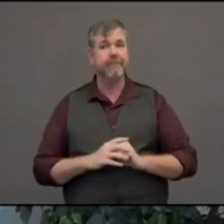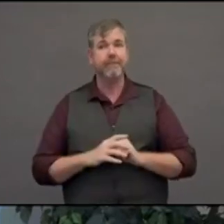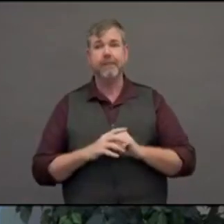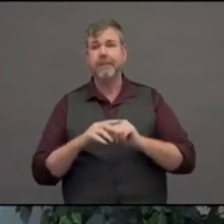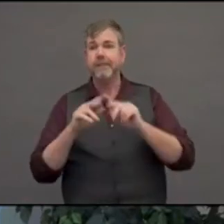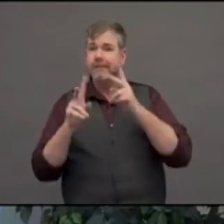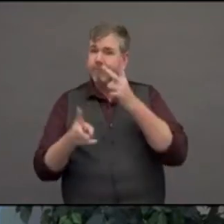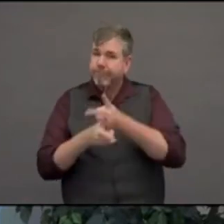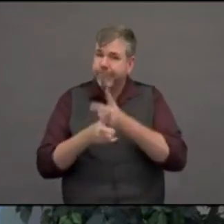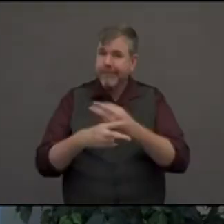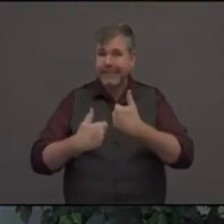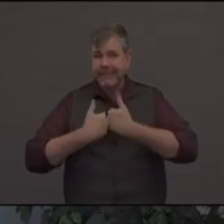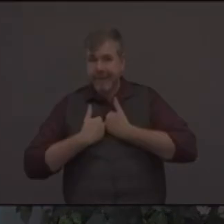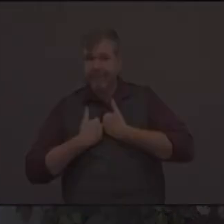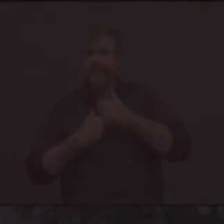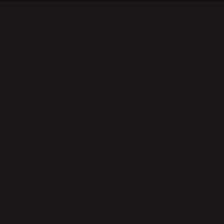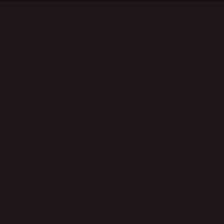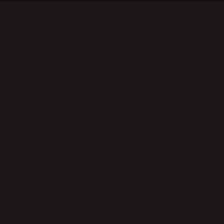Have a good day.